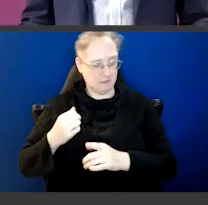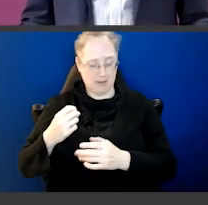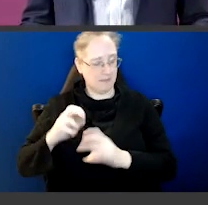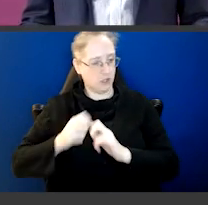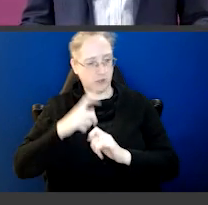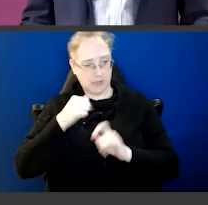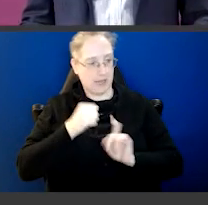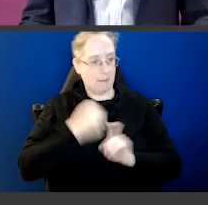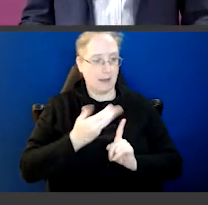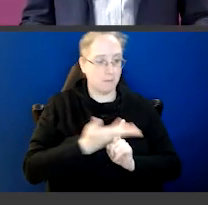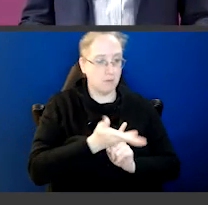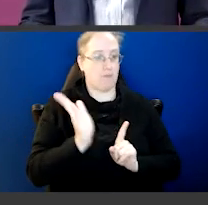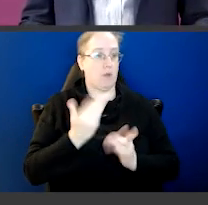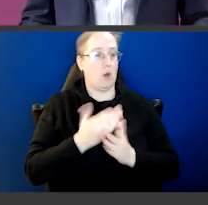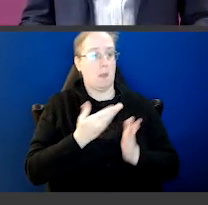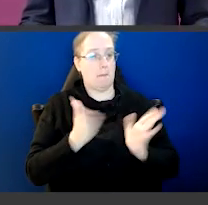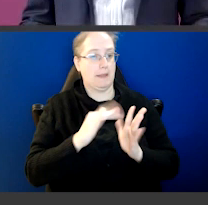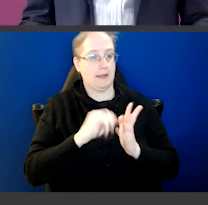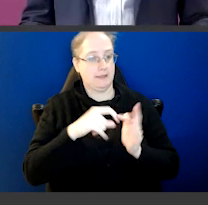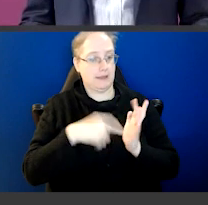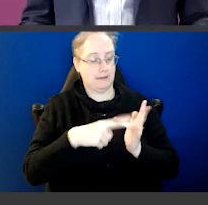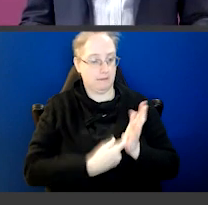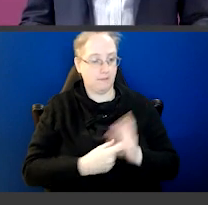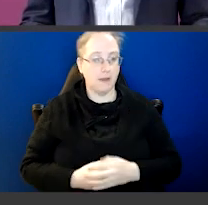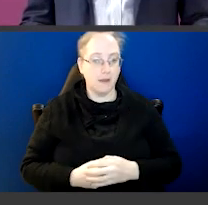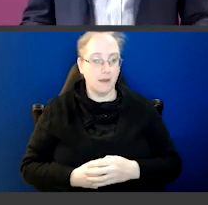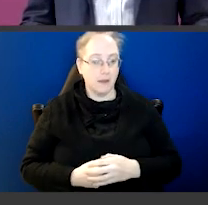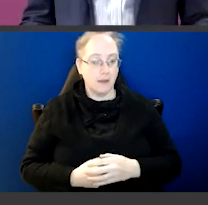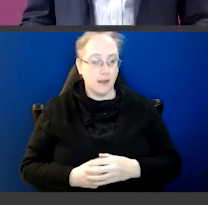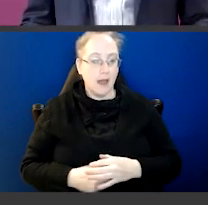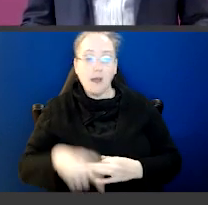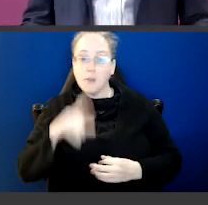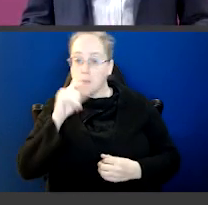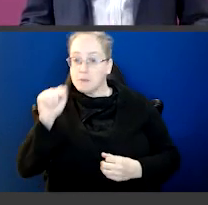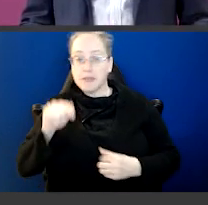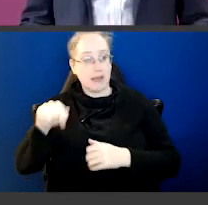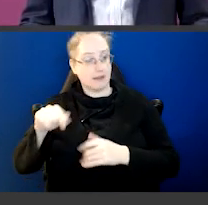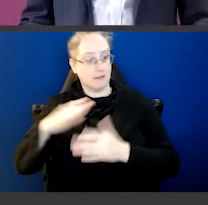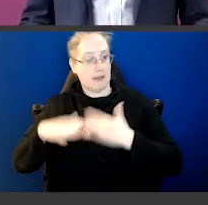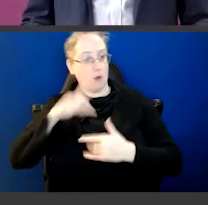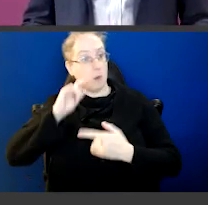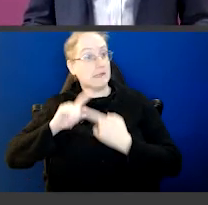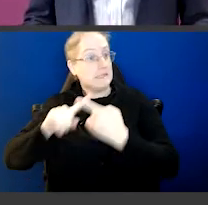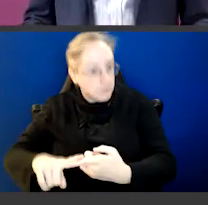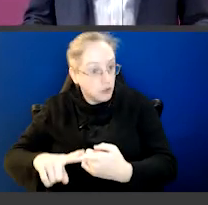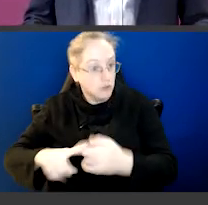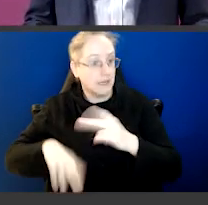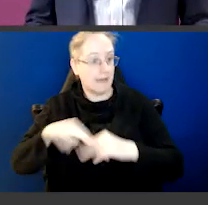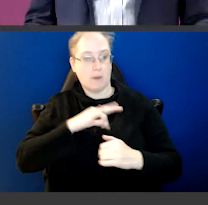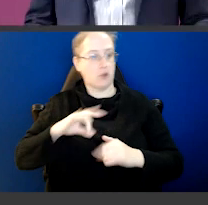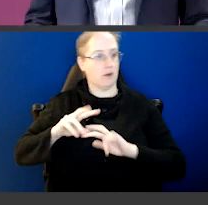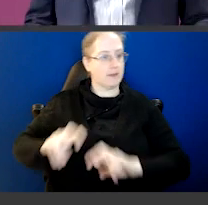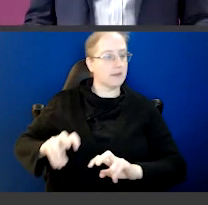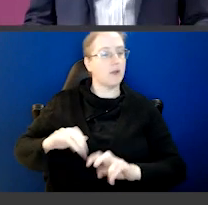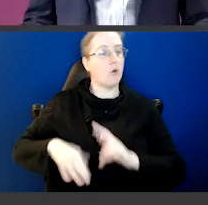the public sector. We look at the likelihood of the alleged conduct and will it continue if no action is taken, or whether the conduct